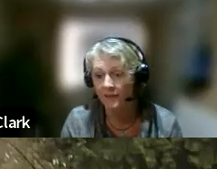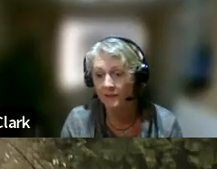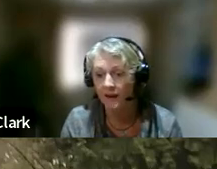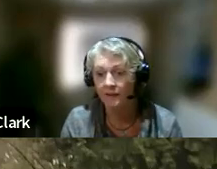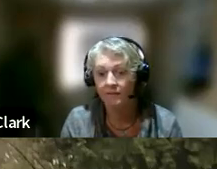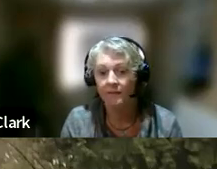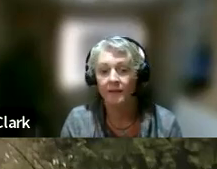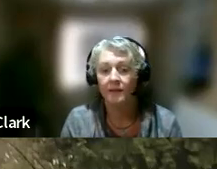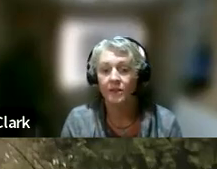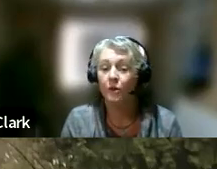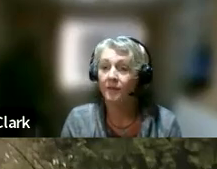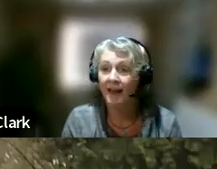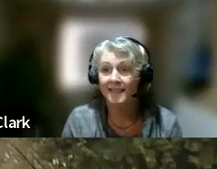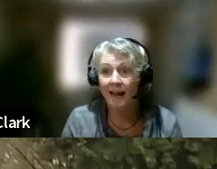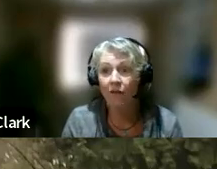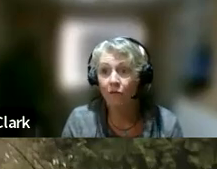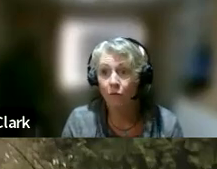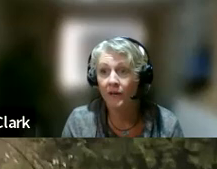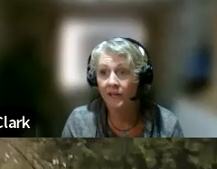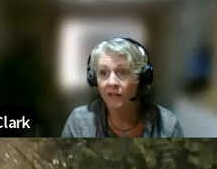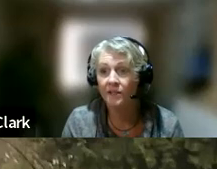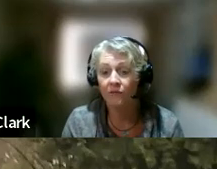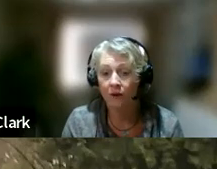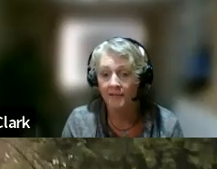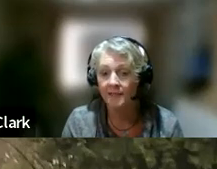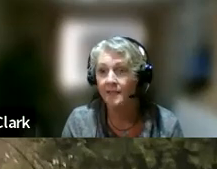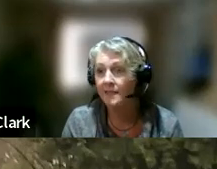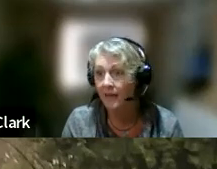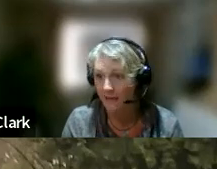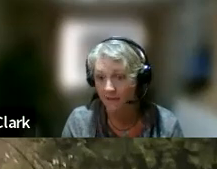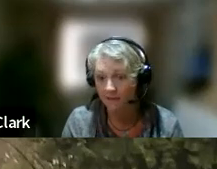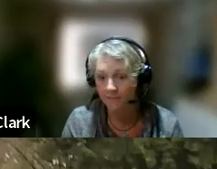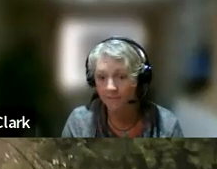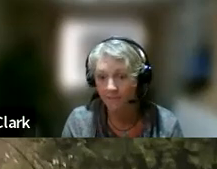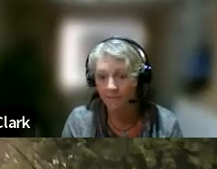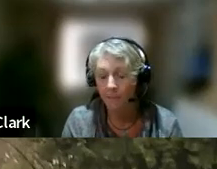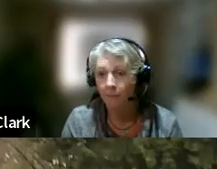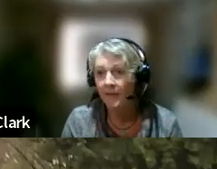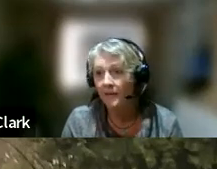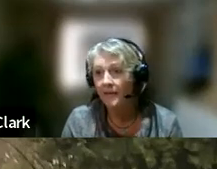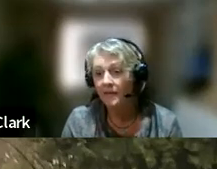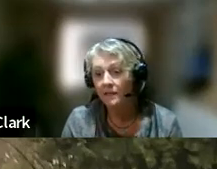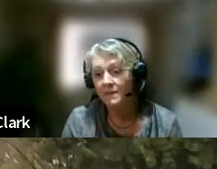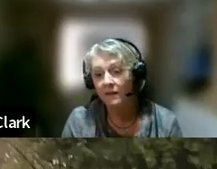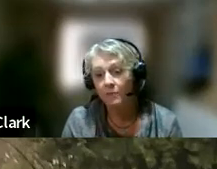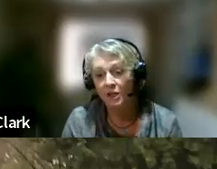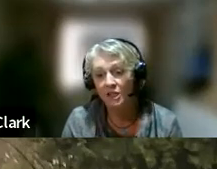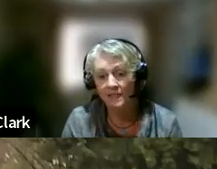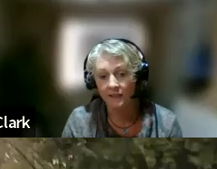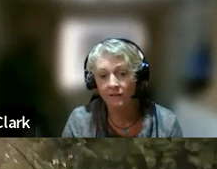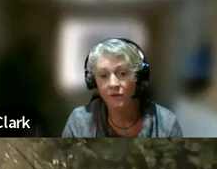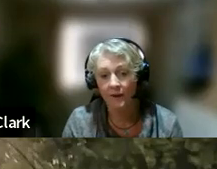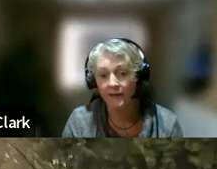at suicide. So that's how 4 years of crises ended. He killed himself